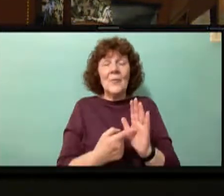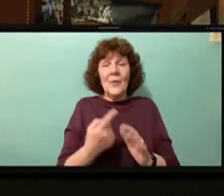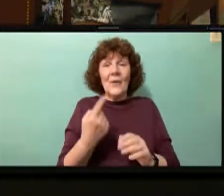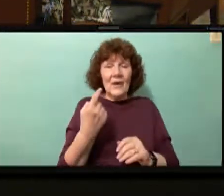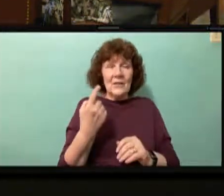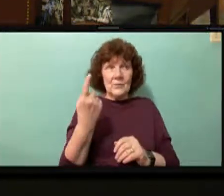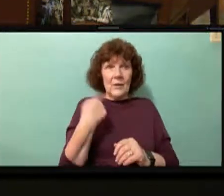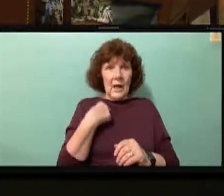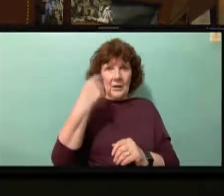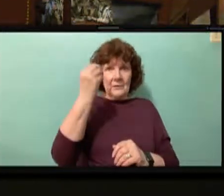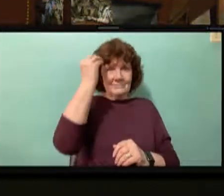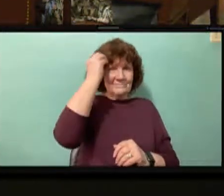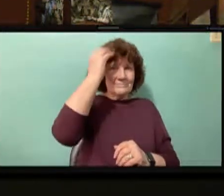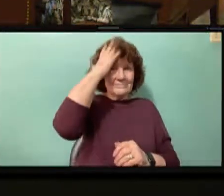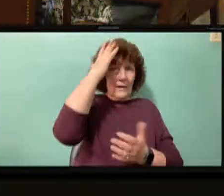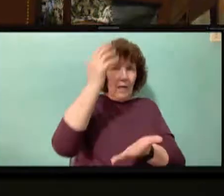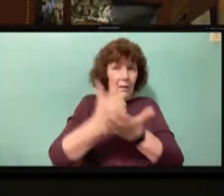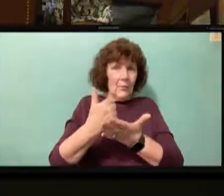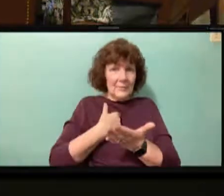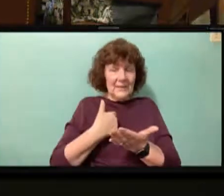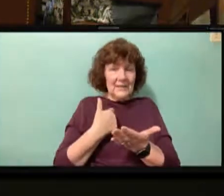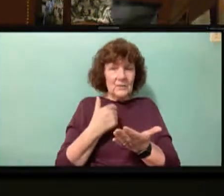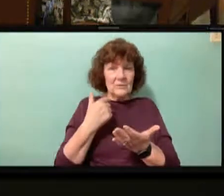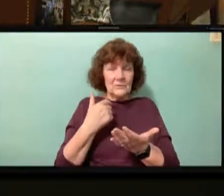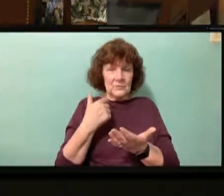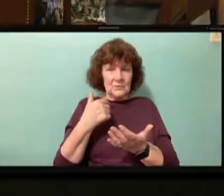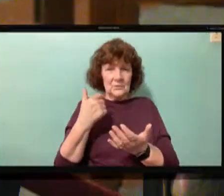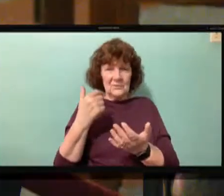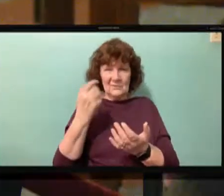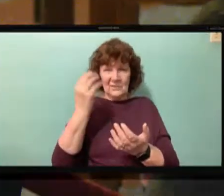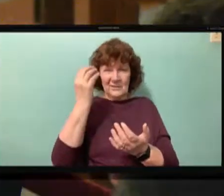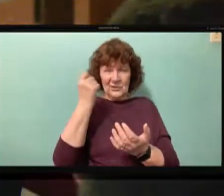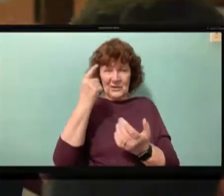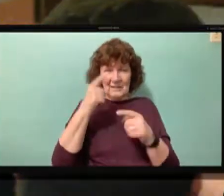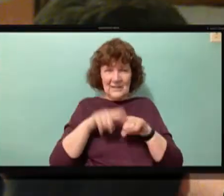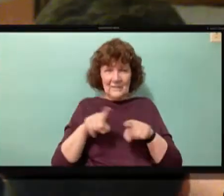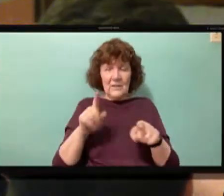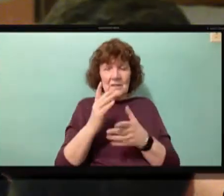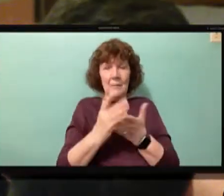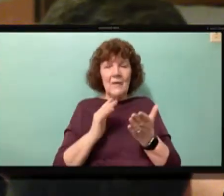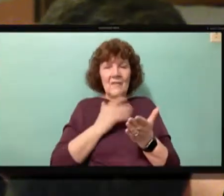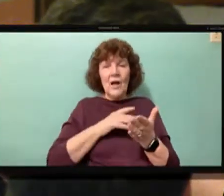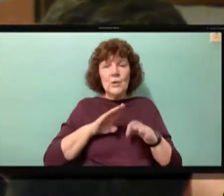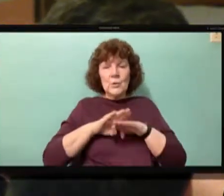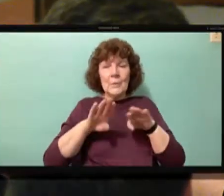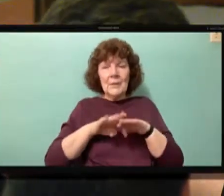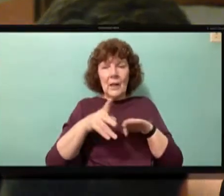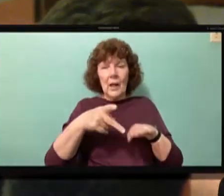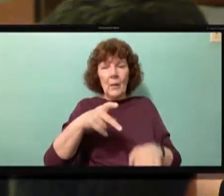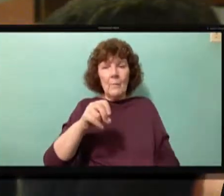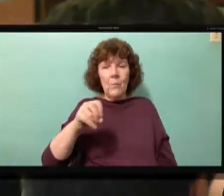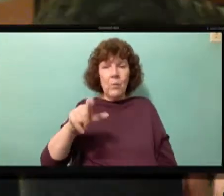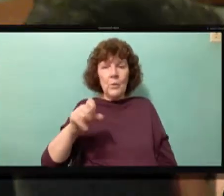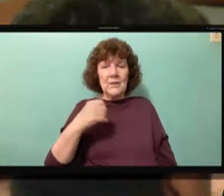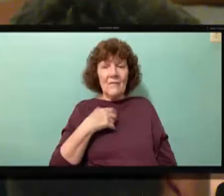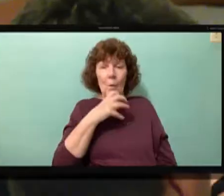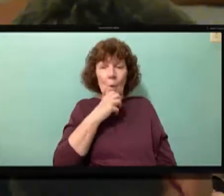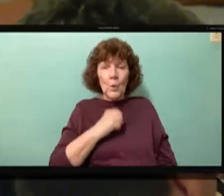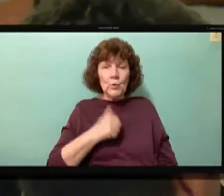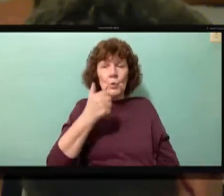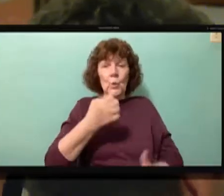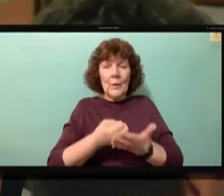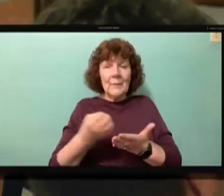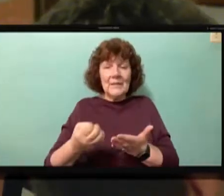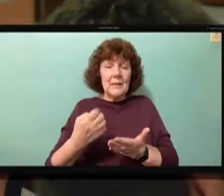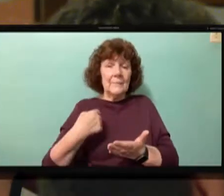keep in mind. It helps me. Some of our pools have older equipment, and so we need to